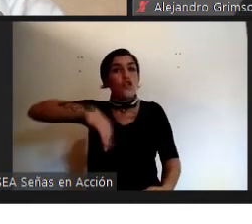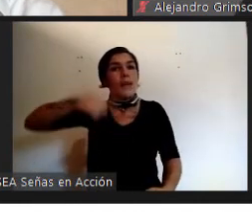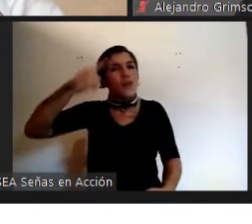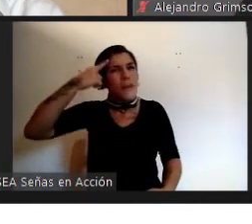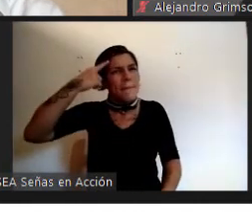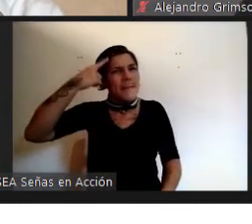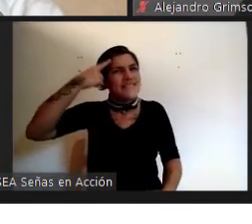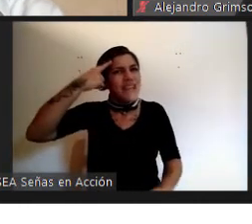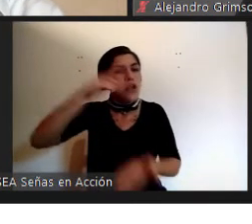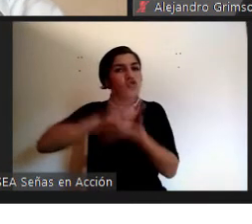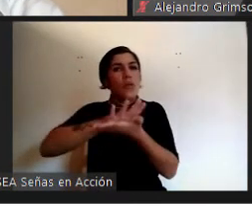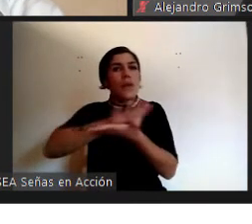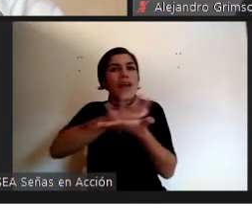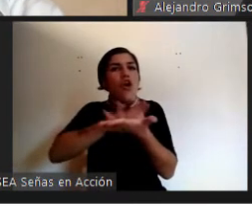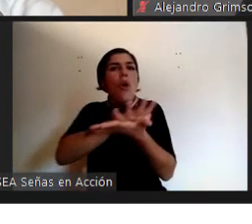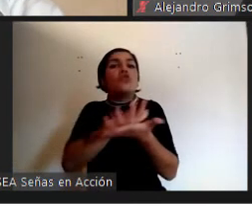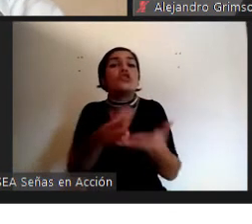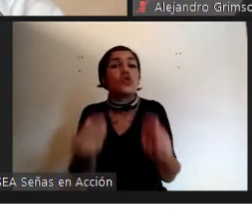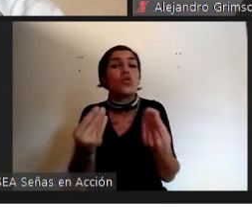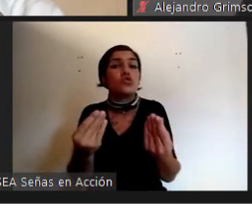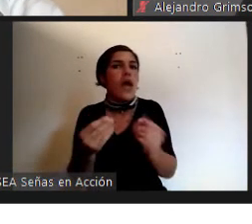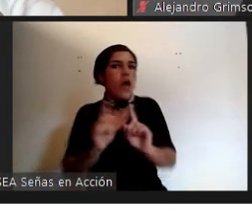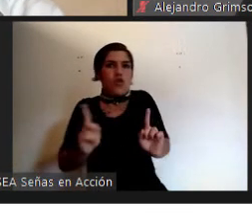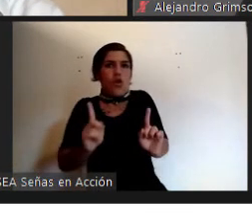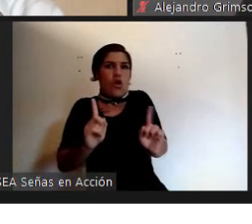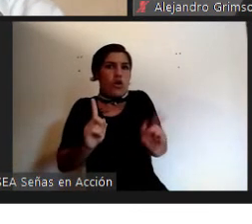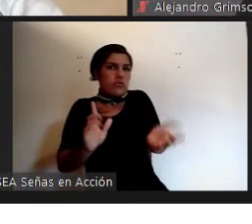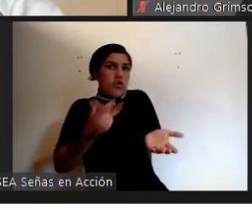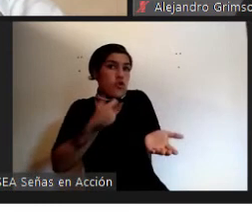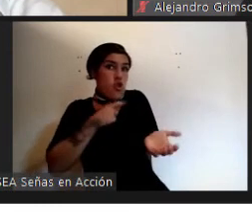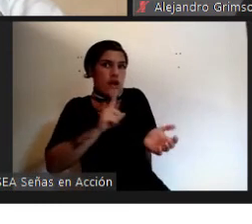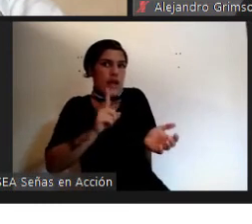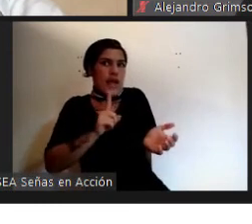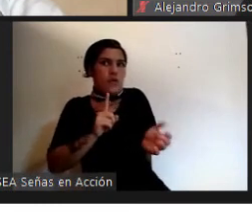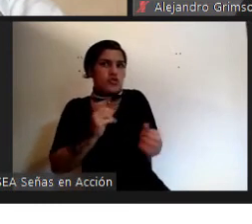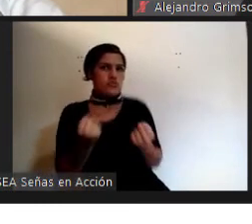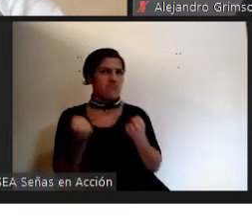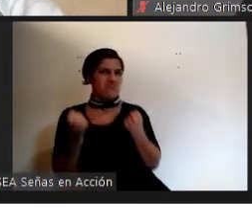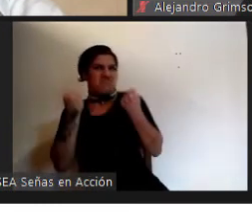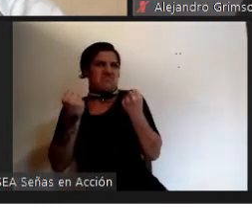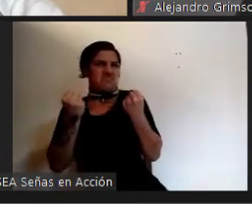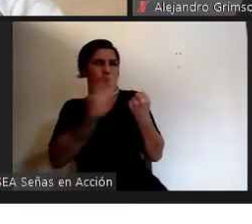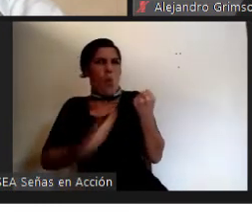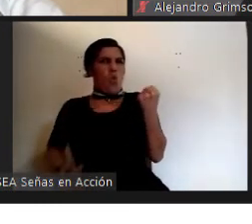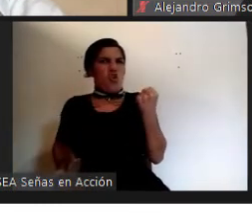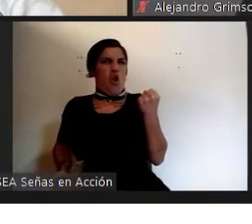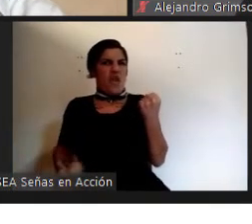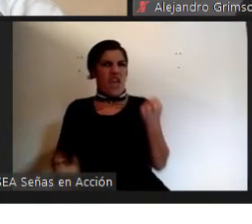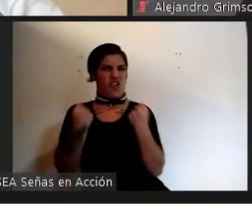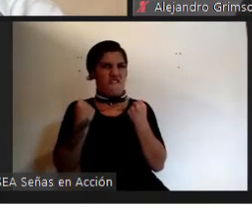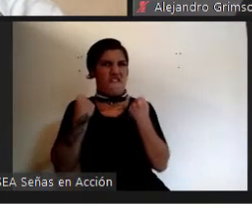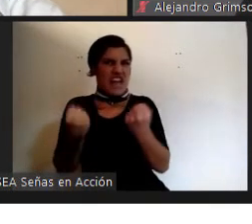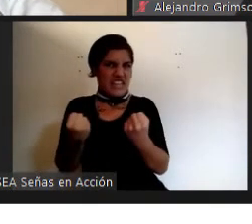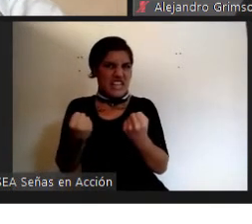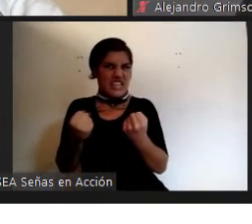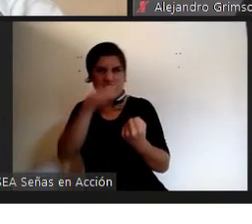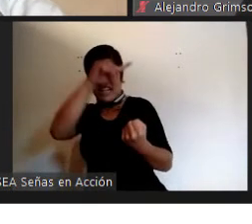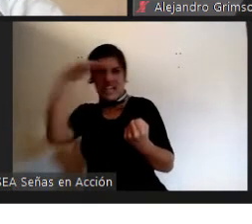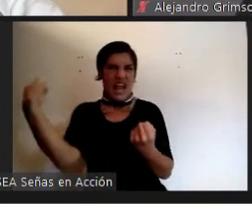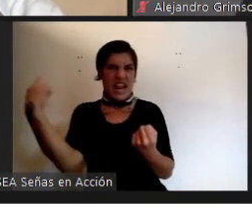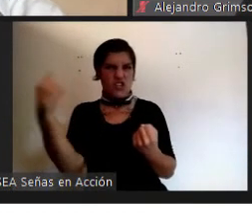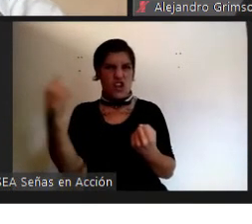you alluded to, because it would be terrible. I mean, now we are going back to a nationalist